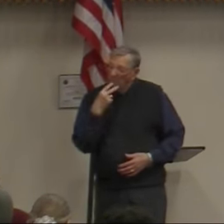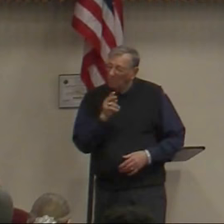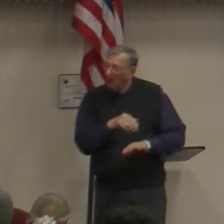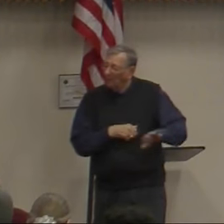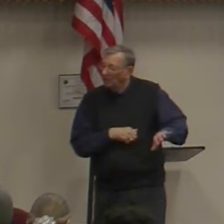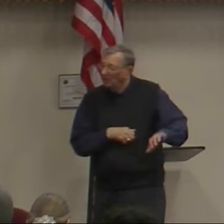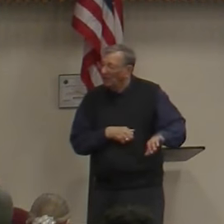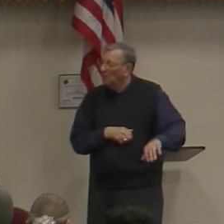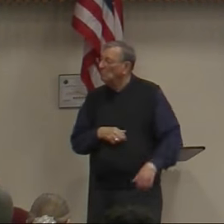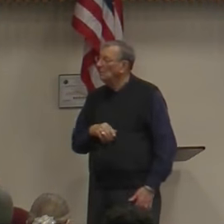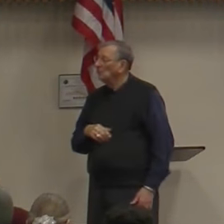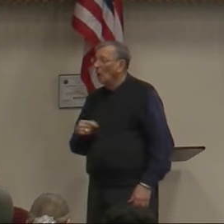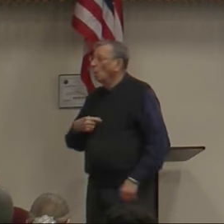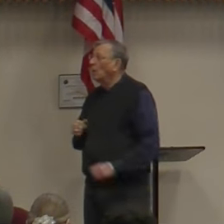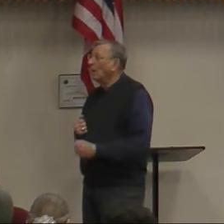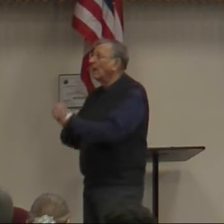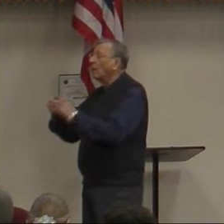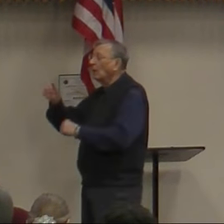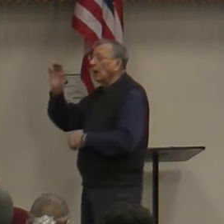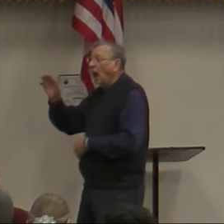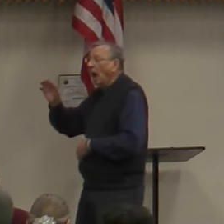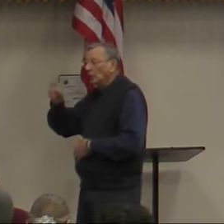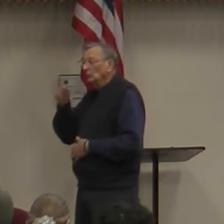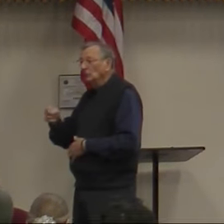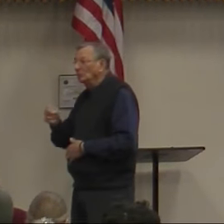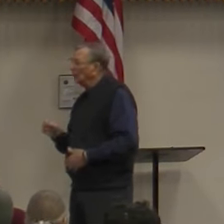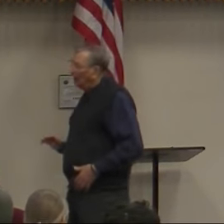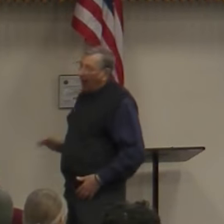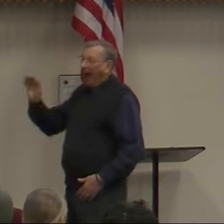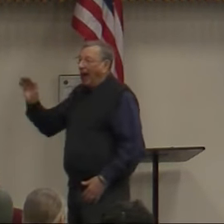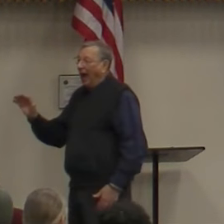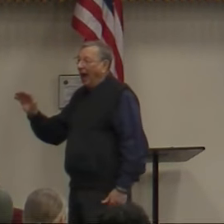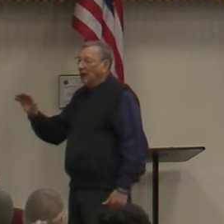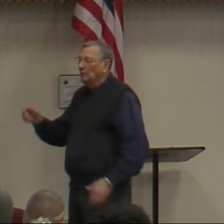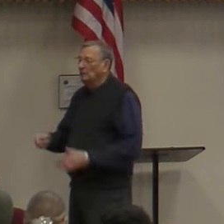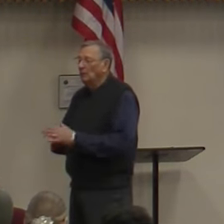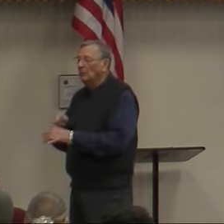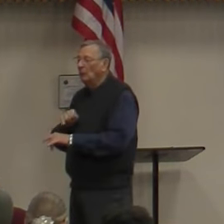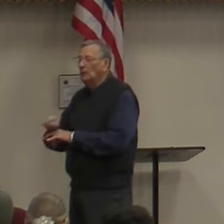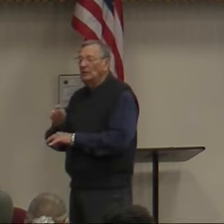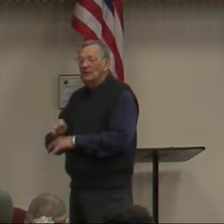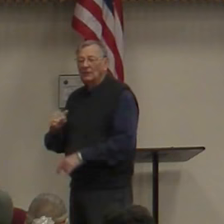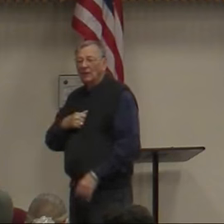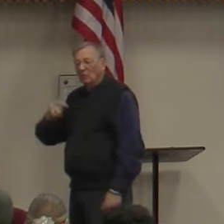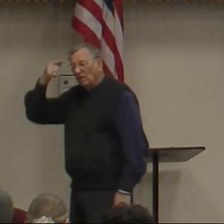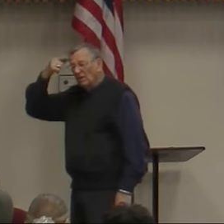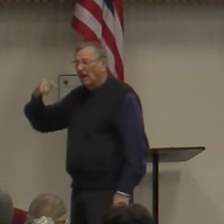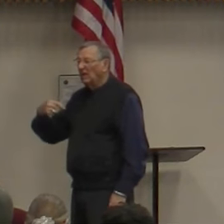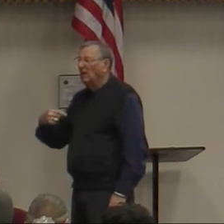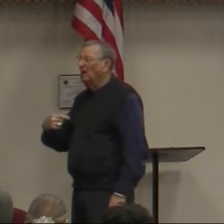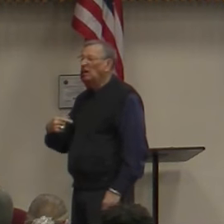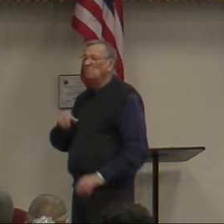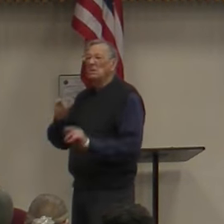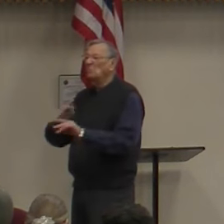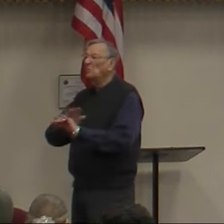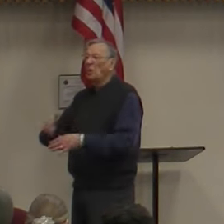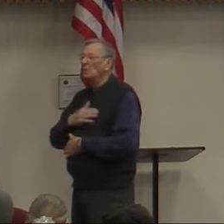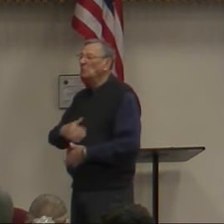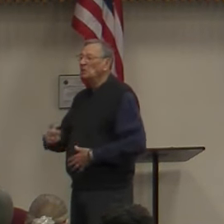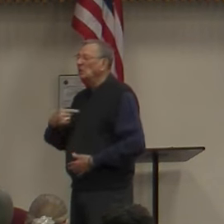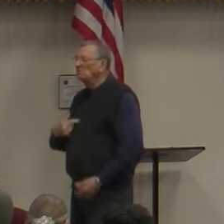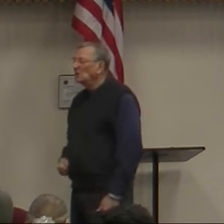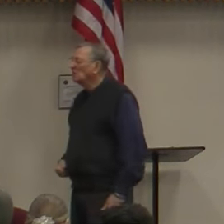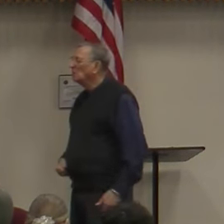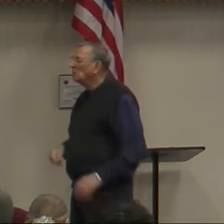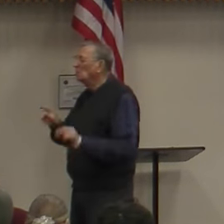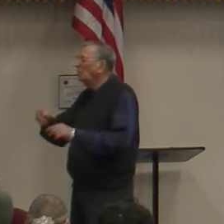said, we're turning back to God. This should have been a better moment, but sometimes we deceive ourselves. We think we're not appreciated when we're appreciated by